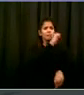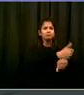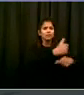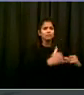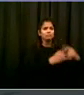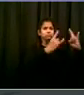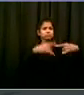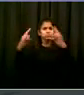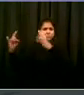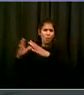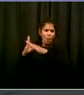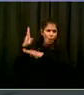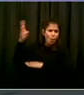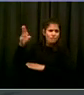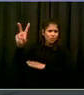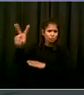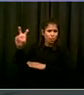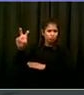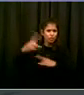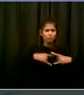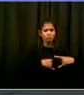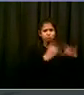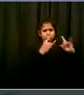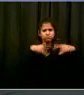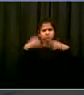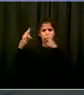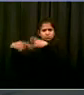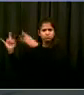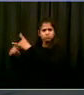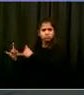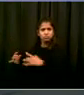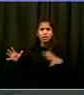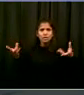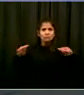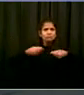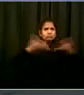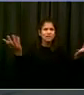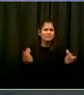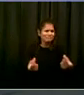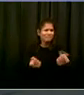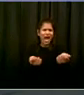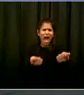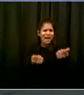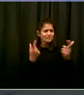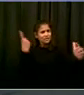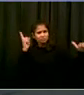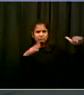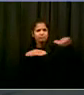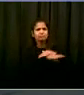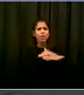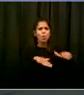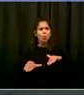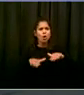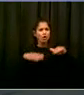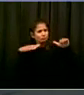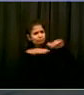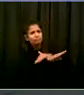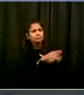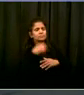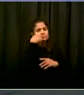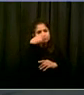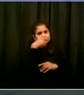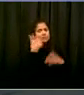easy. You will get your results quickly, and we can help move all of us forward with this testing. Let me go over